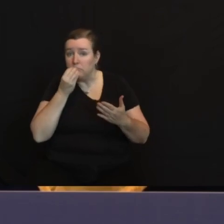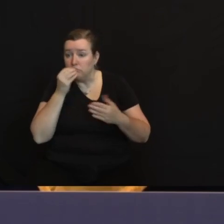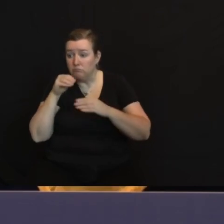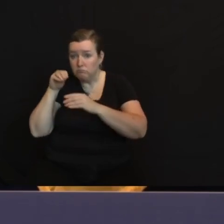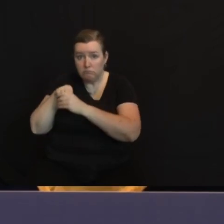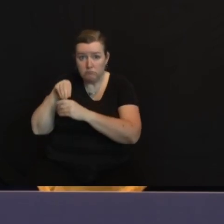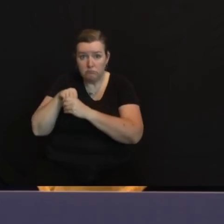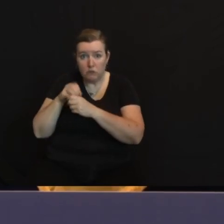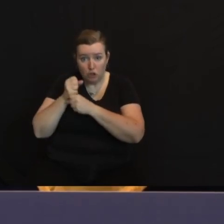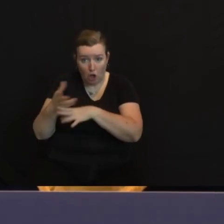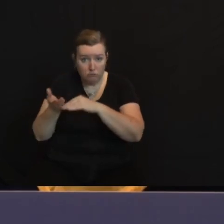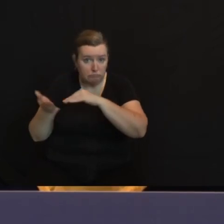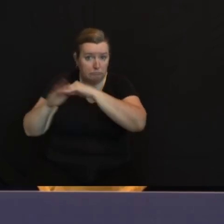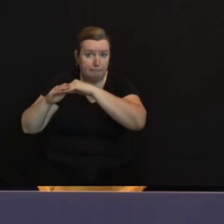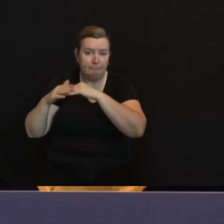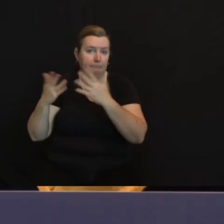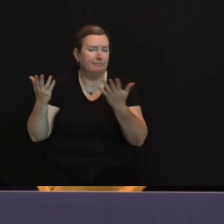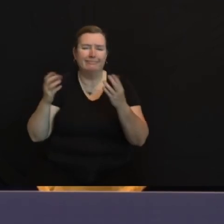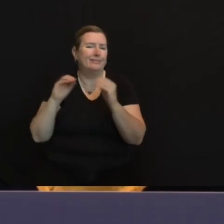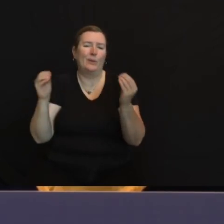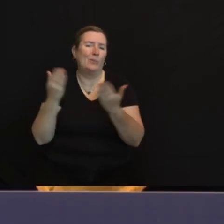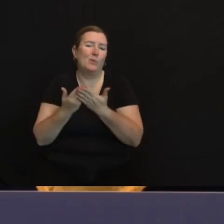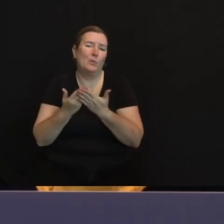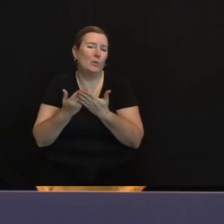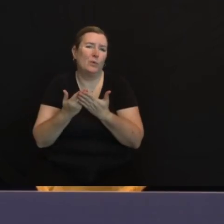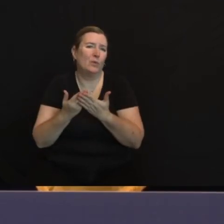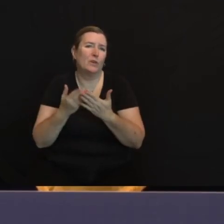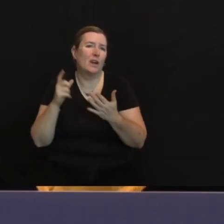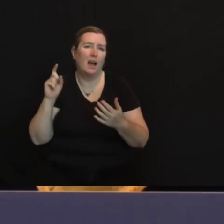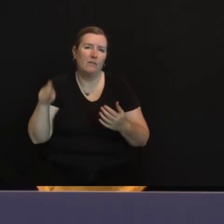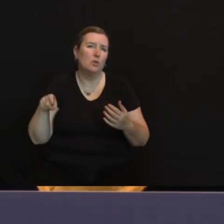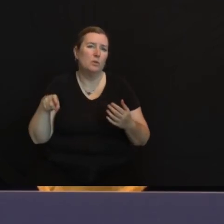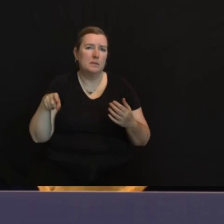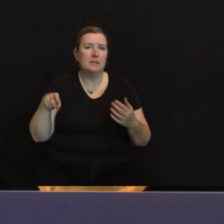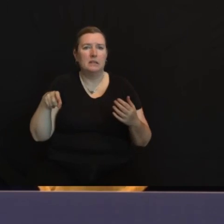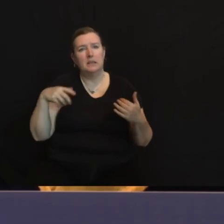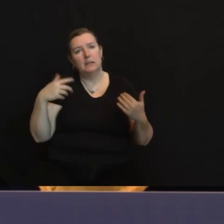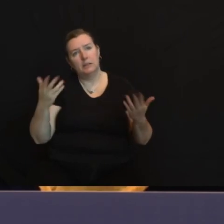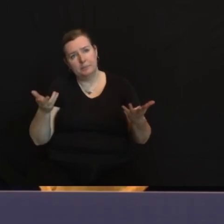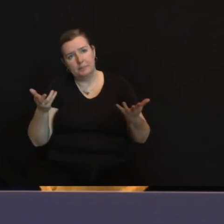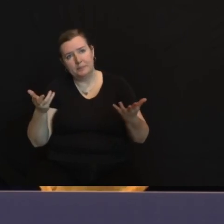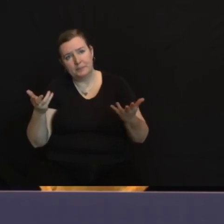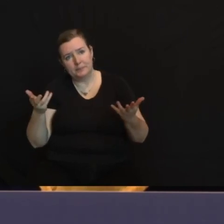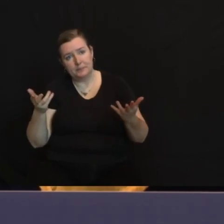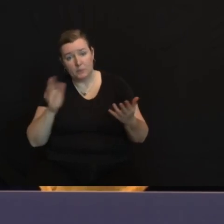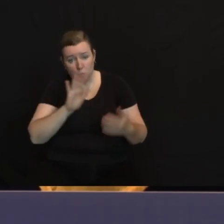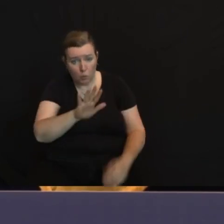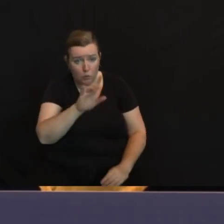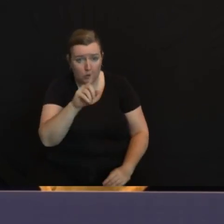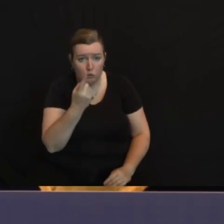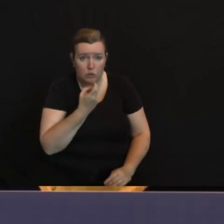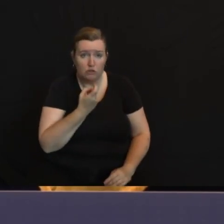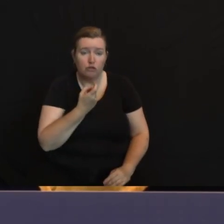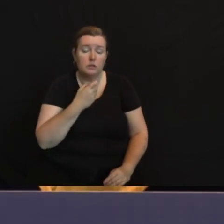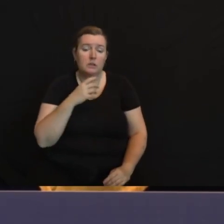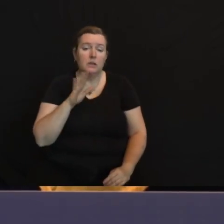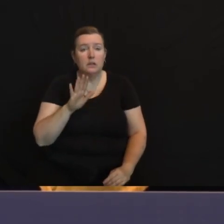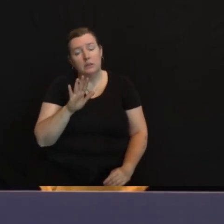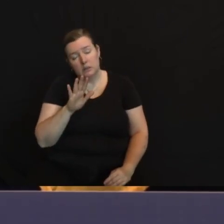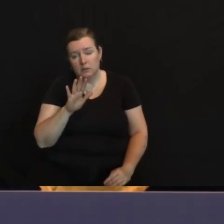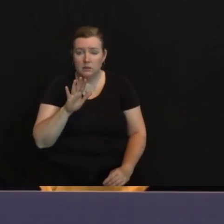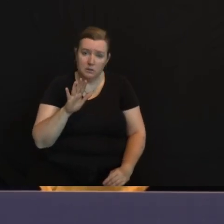contributing to this, but we also have to be pretty, and your question gets to this. We not only have